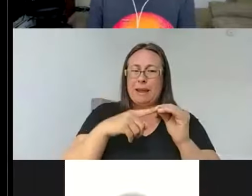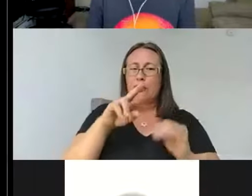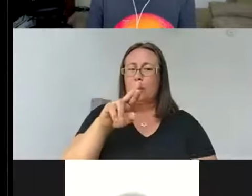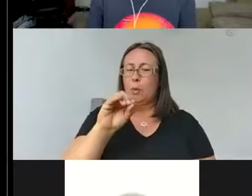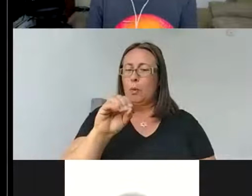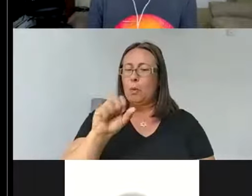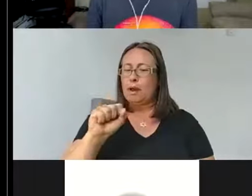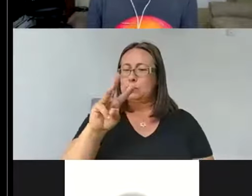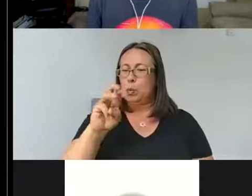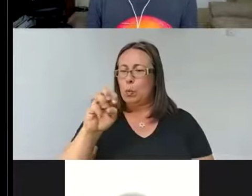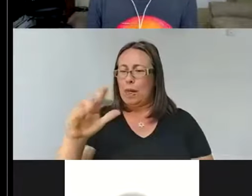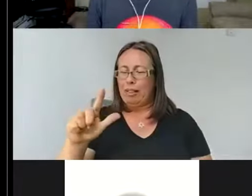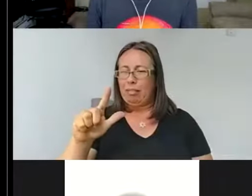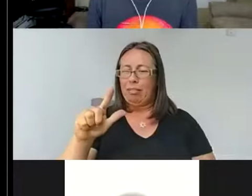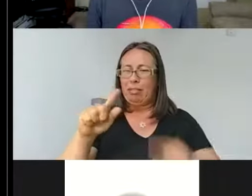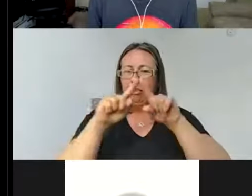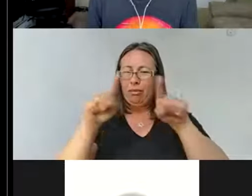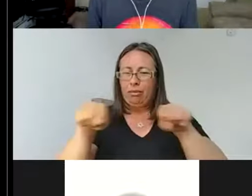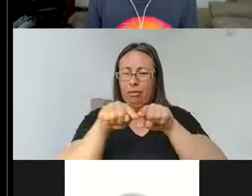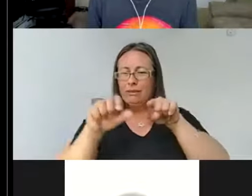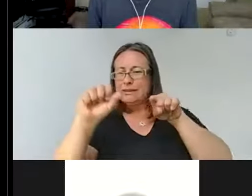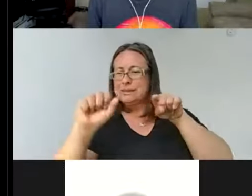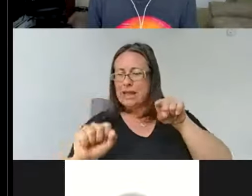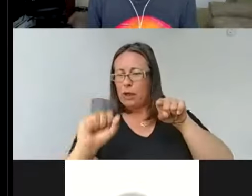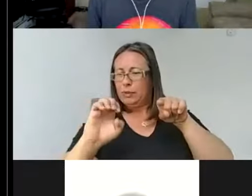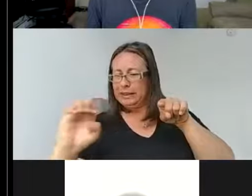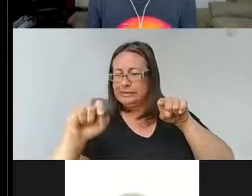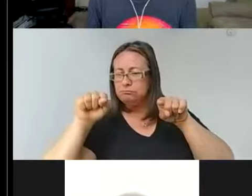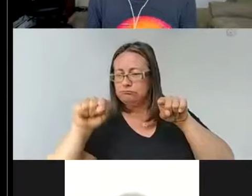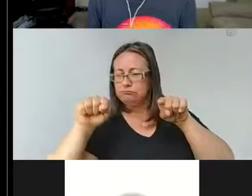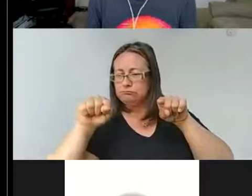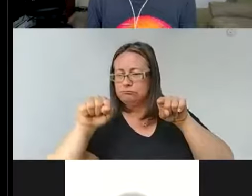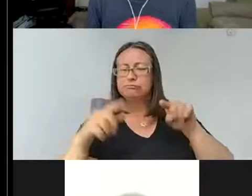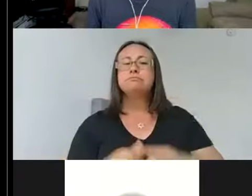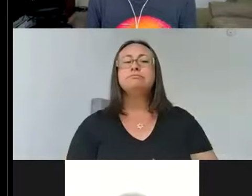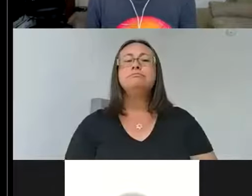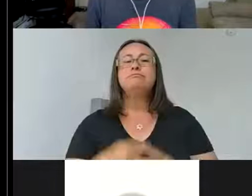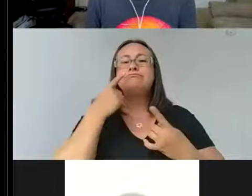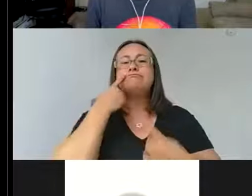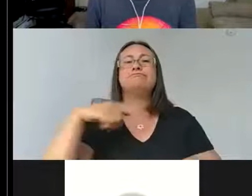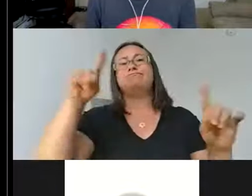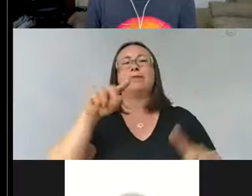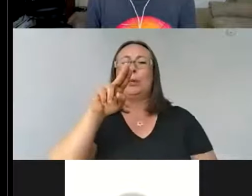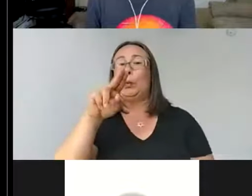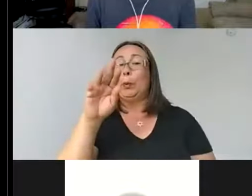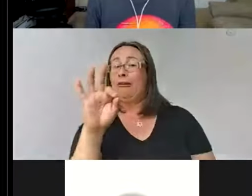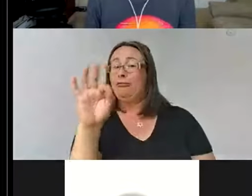southeast kind of area of New Mexico, and it's famous for our UFOs and aliens,